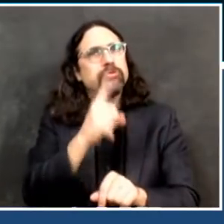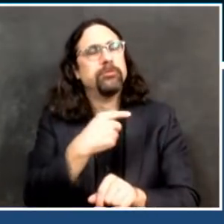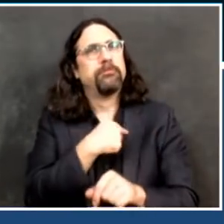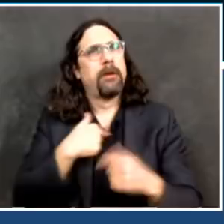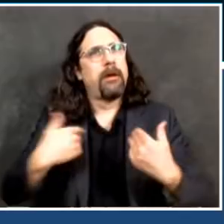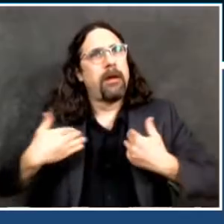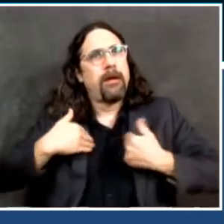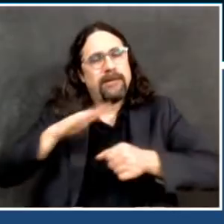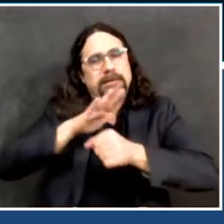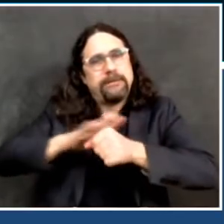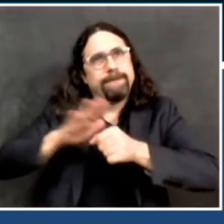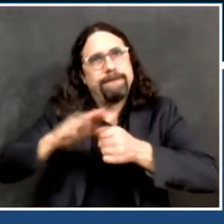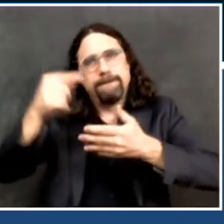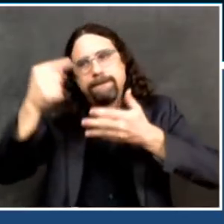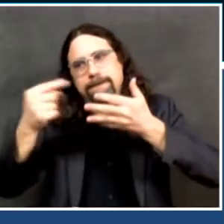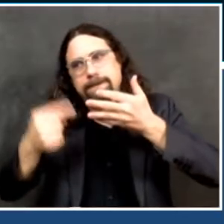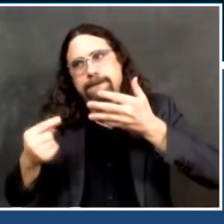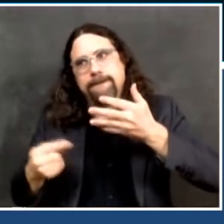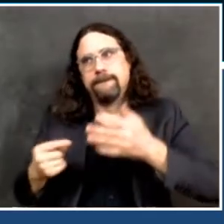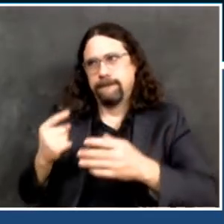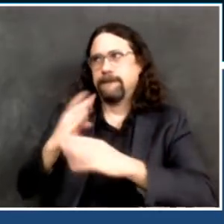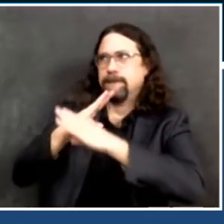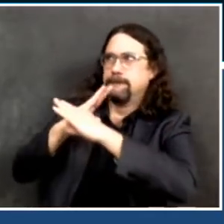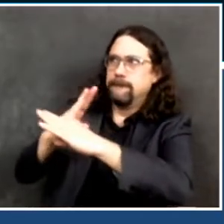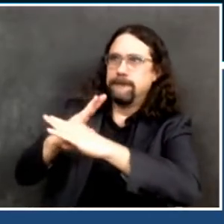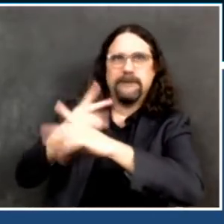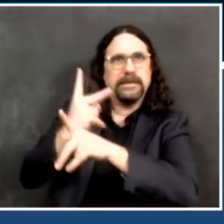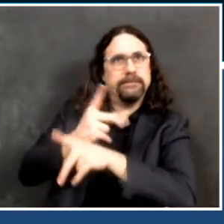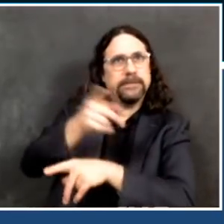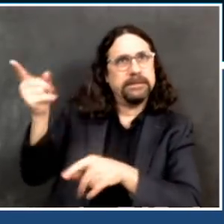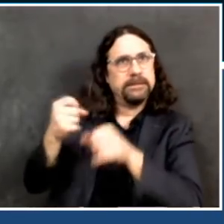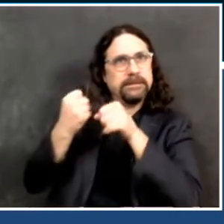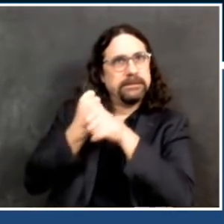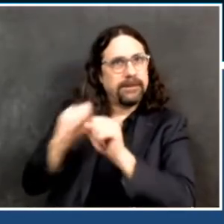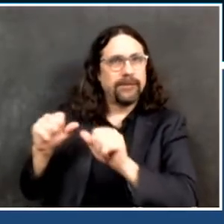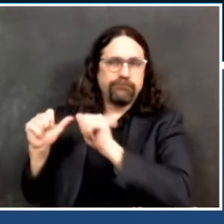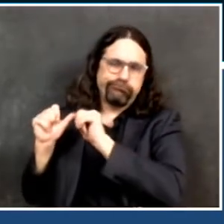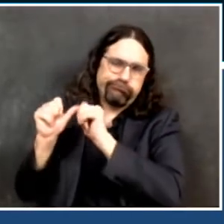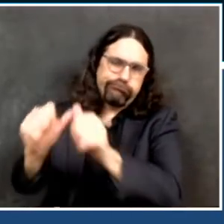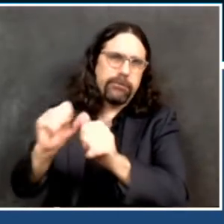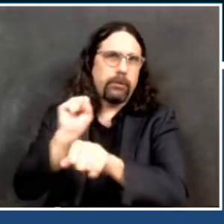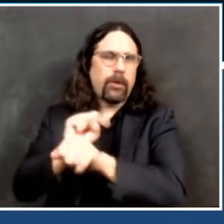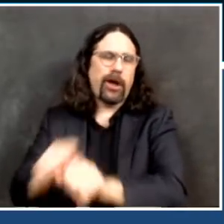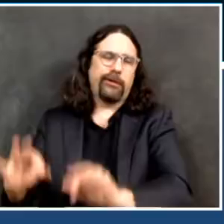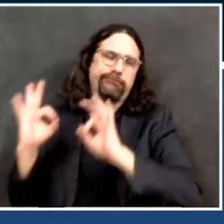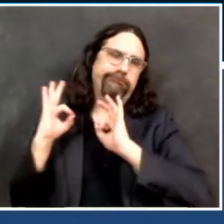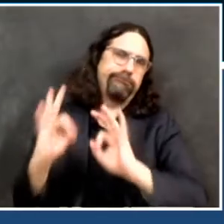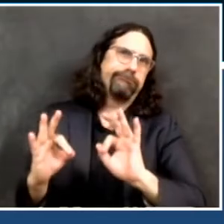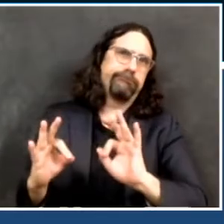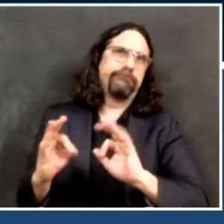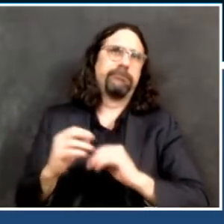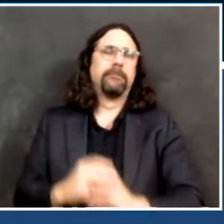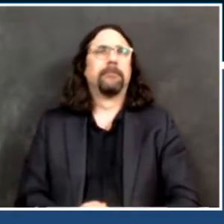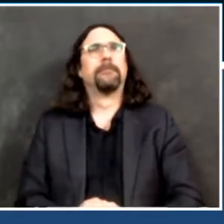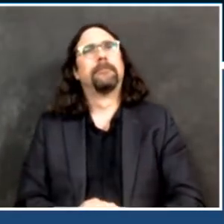today. And it's about when you go to the store, when you go shopping for food, what makes sense to do.